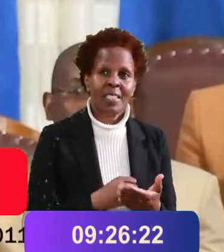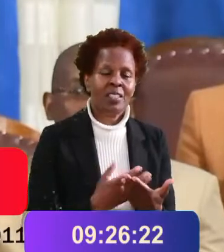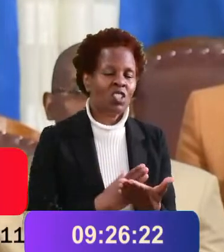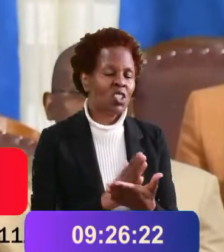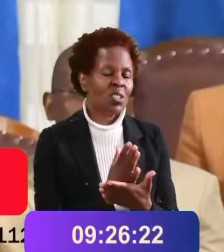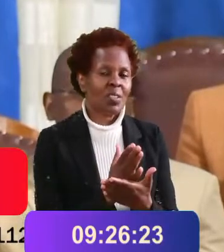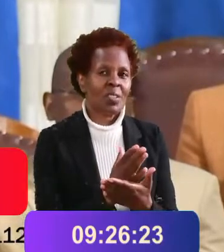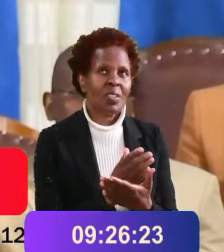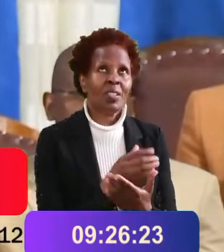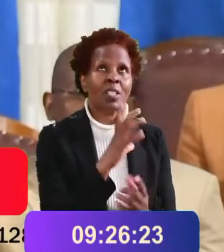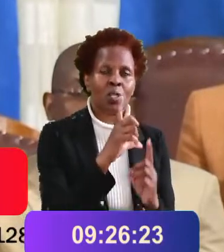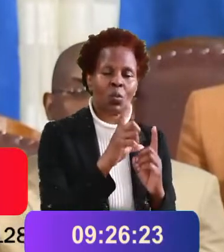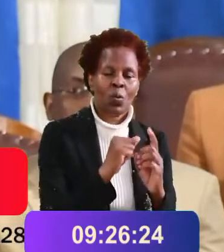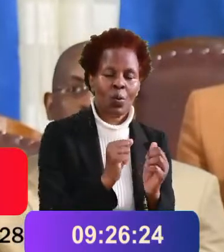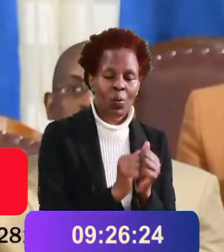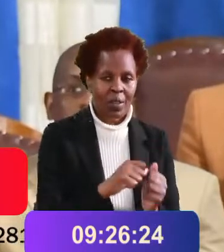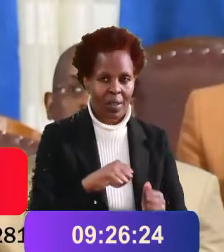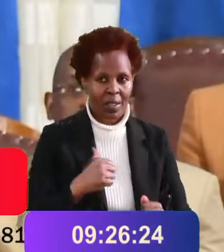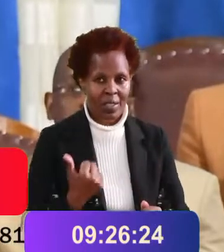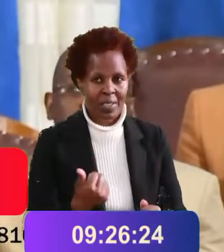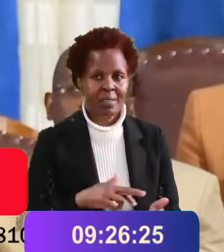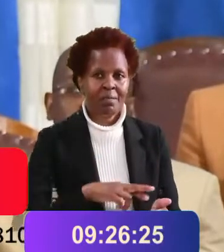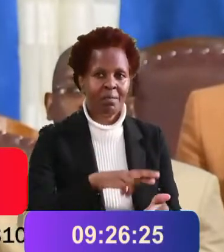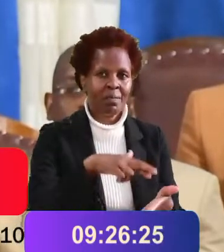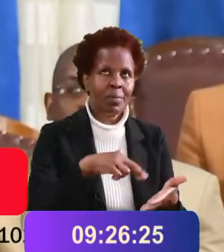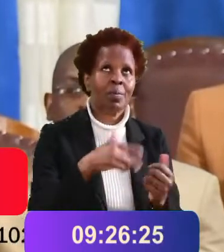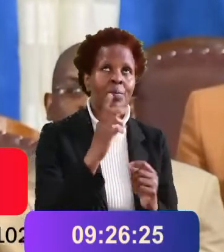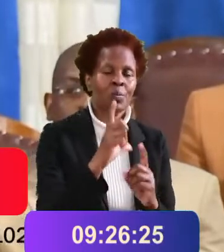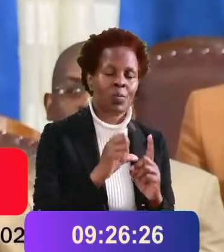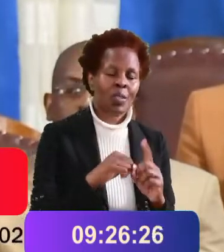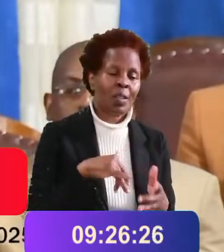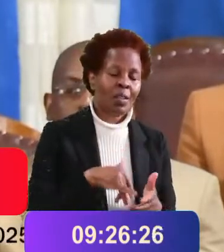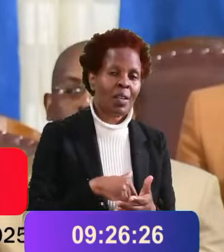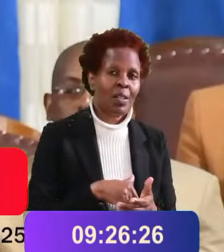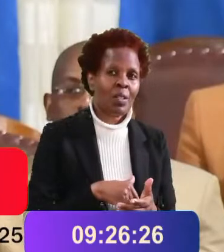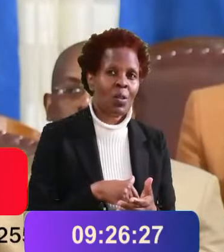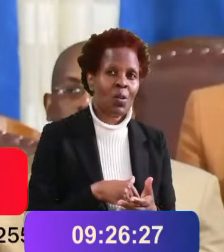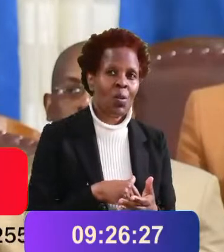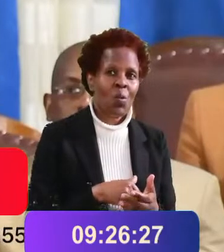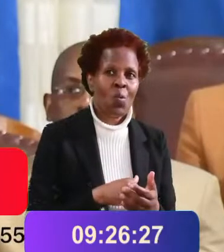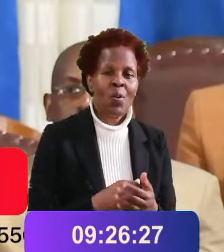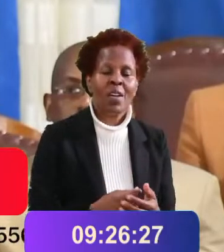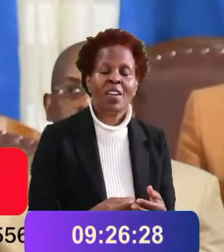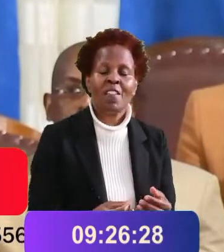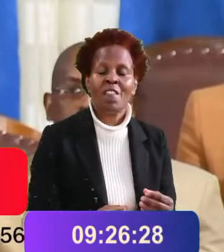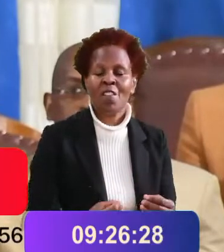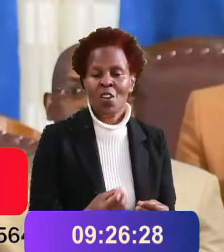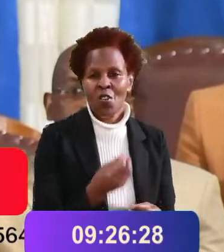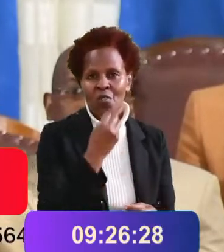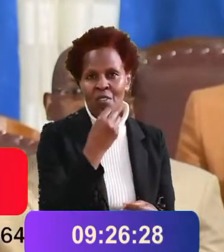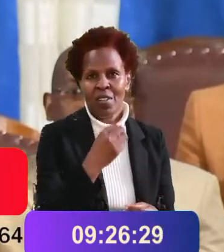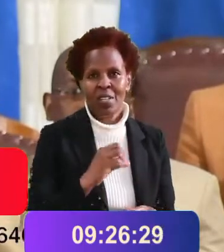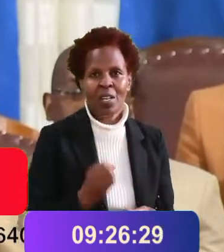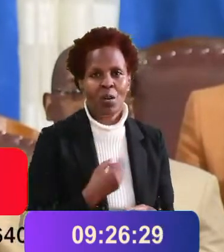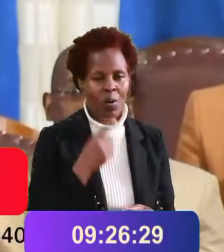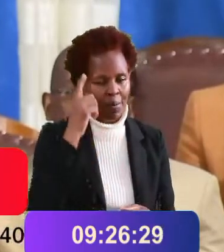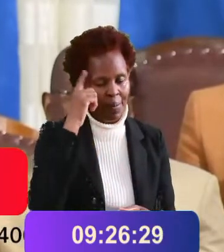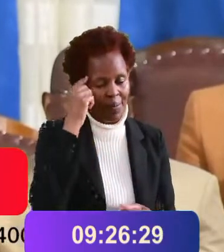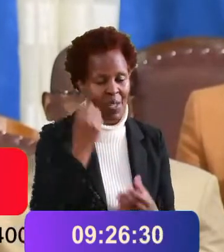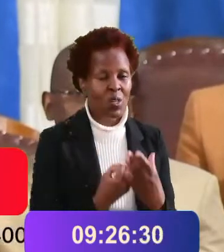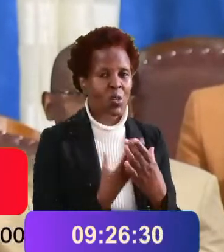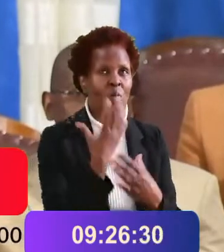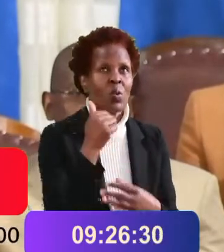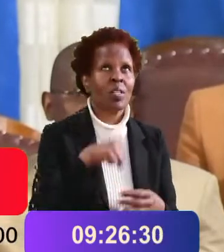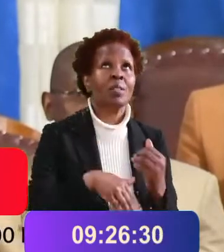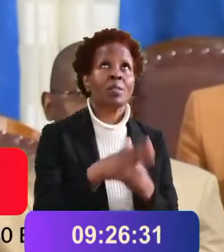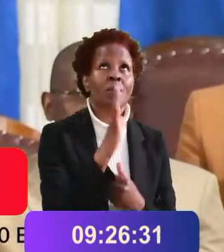with others. It is in reading God's word that we grow in our knowledge of God. And as you grow in your knowledge of